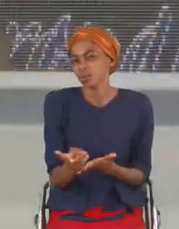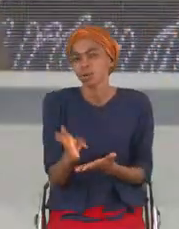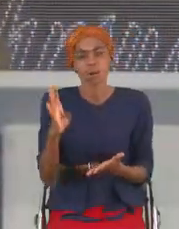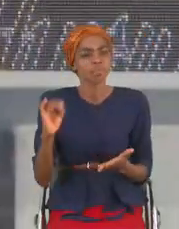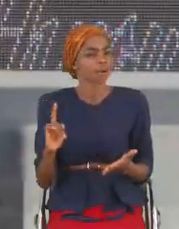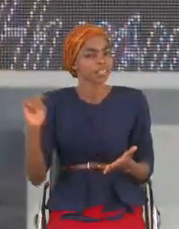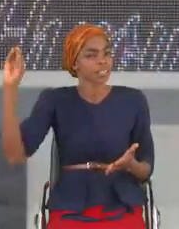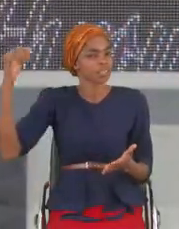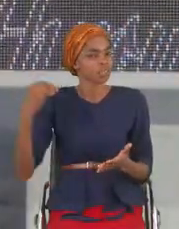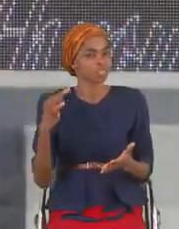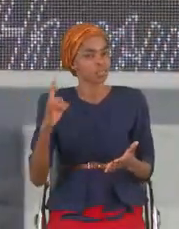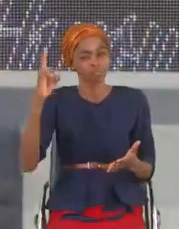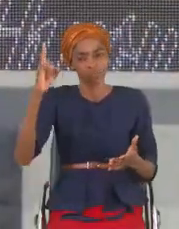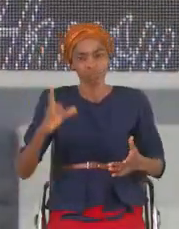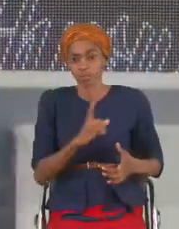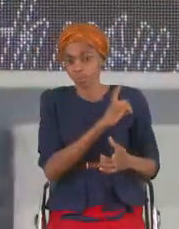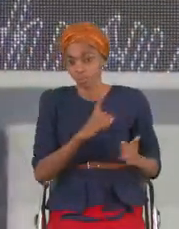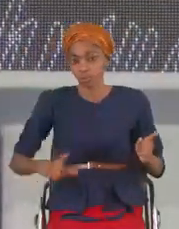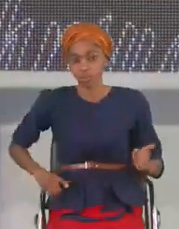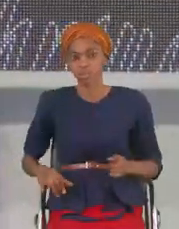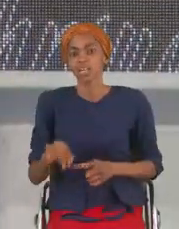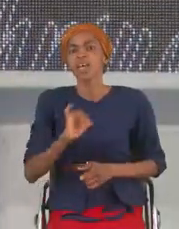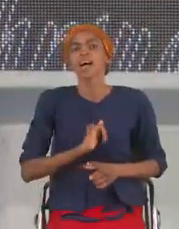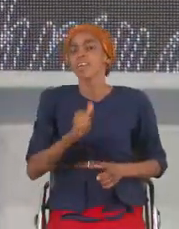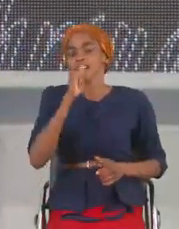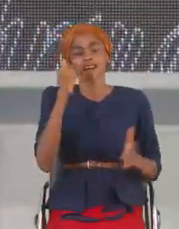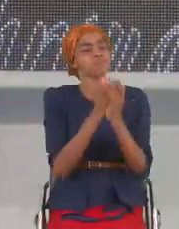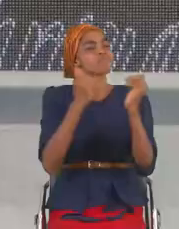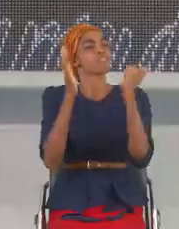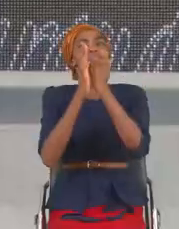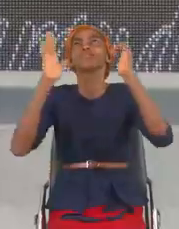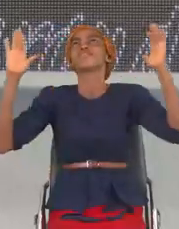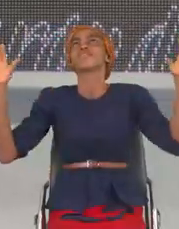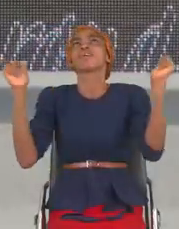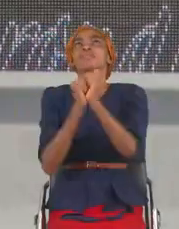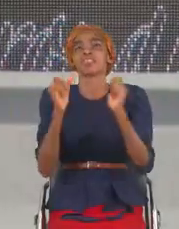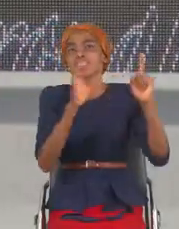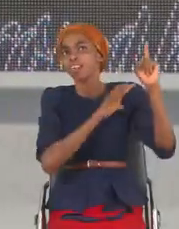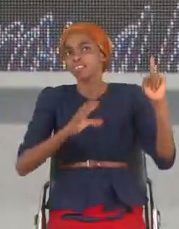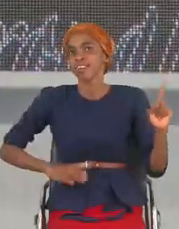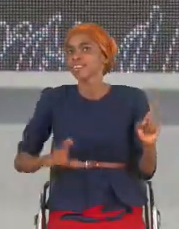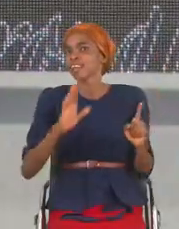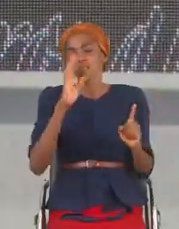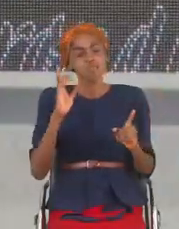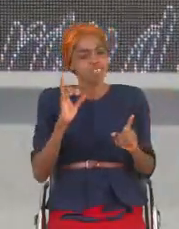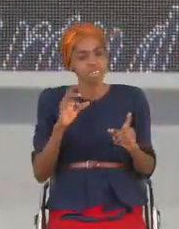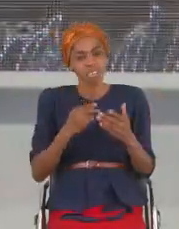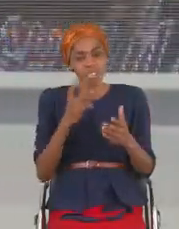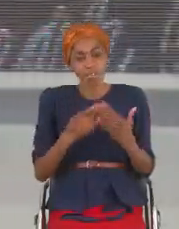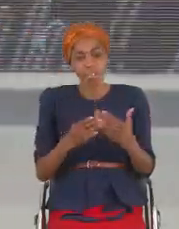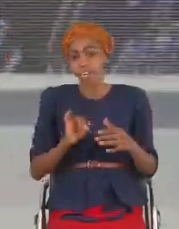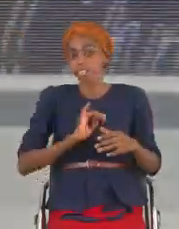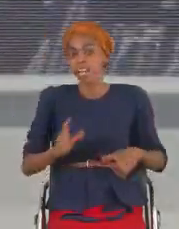the grace of God. I am crucified with Christ. Nevertheless, I live. Yet not